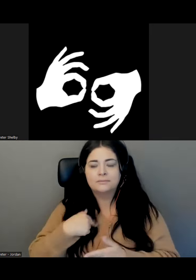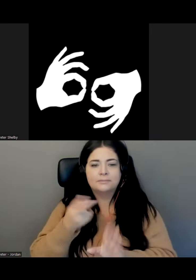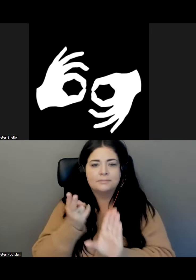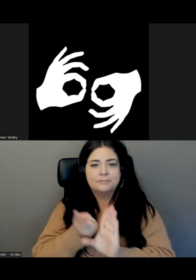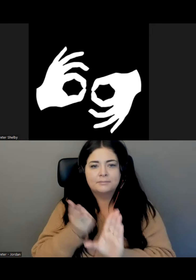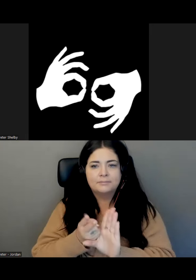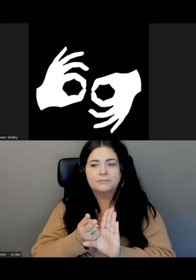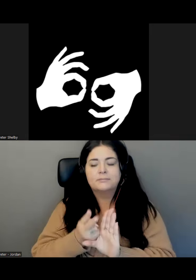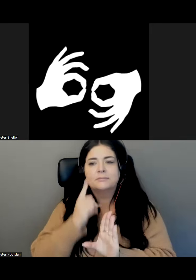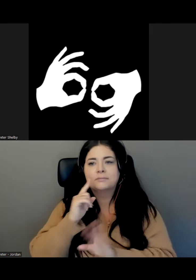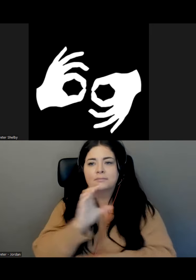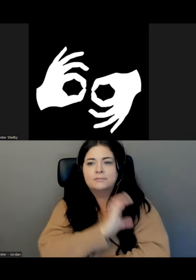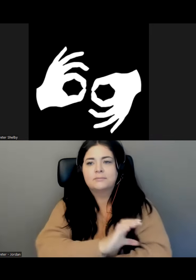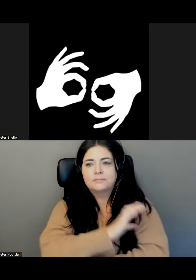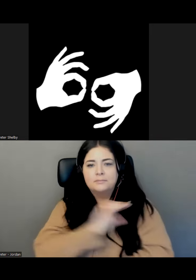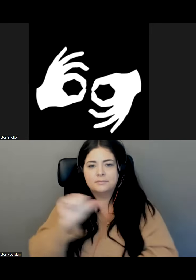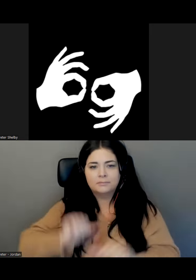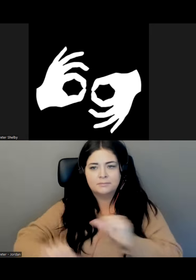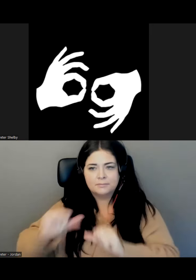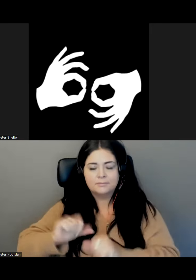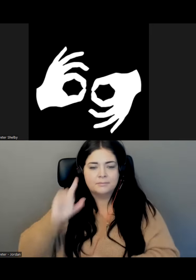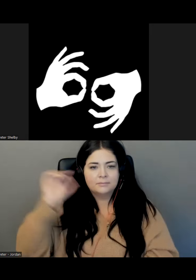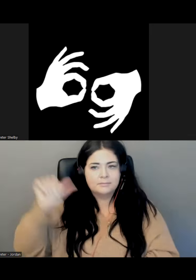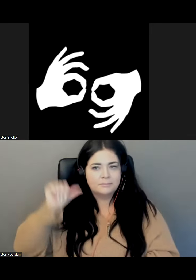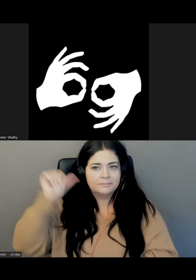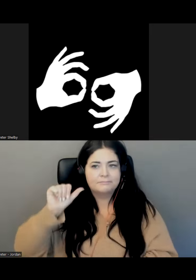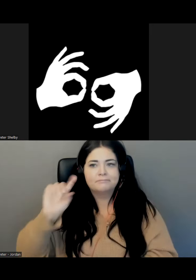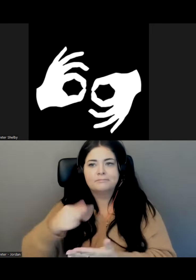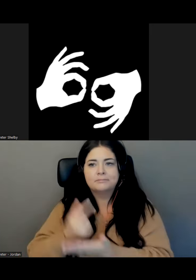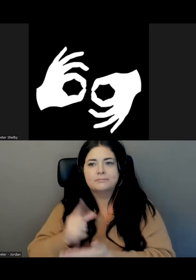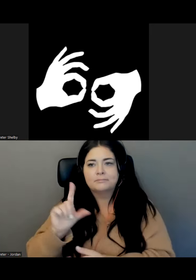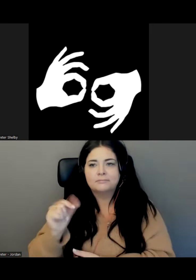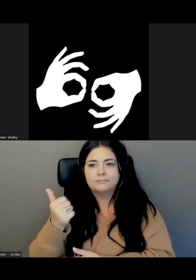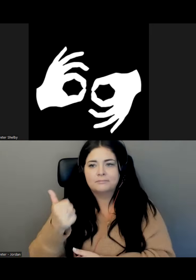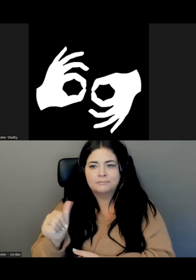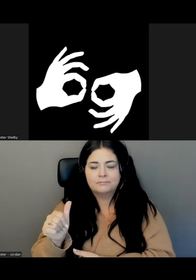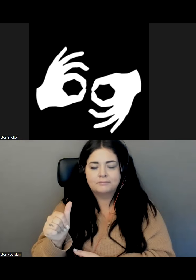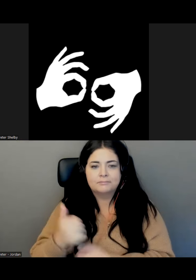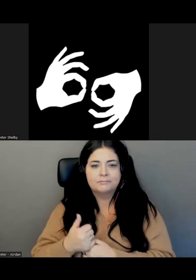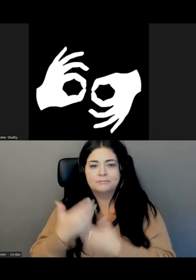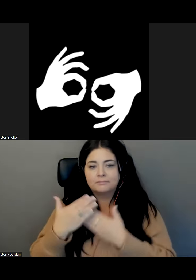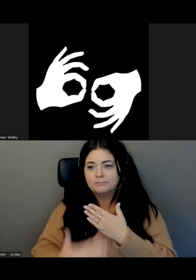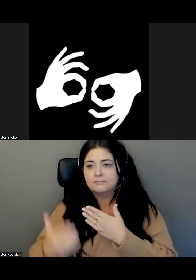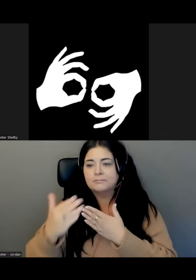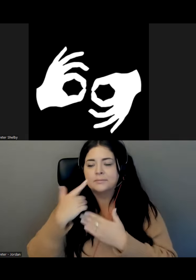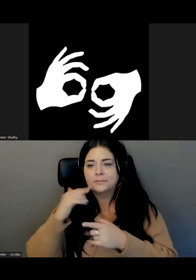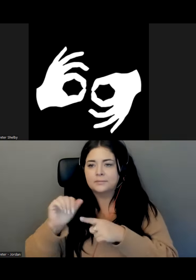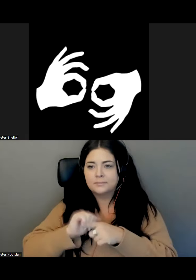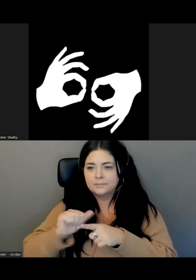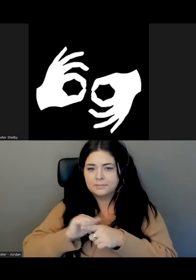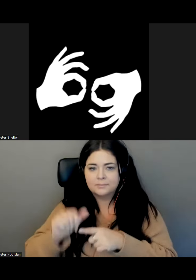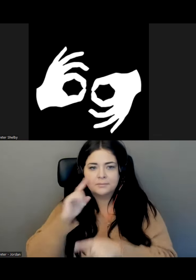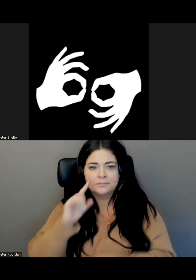Clinical Science degree in Audiology in 2010. Upon graduation, she pursued training in